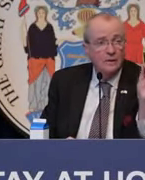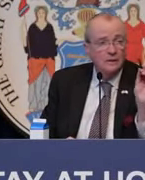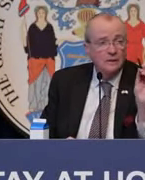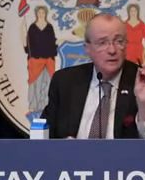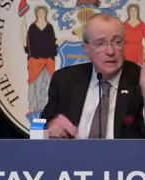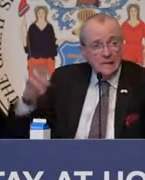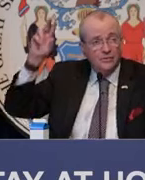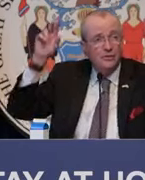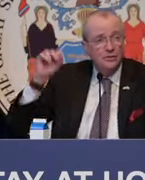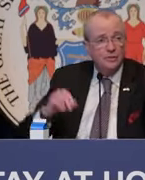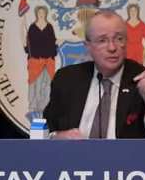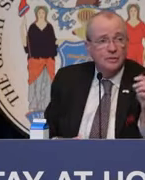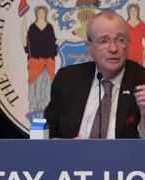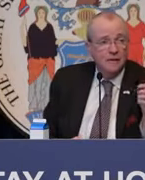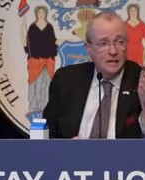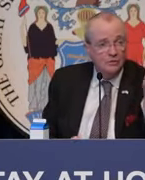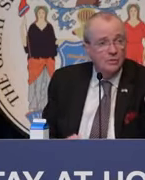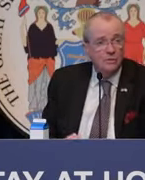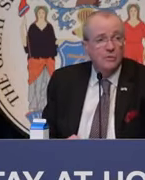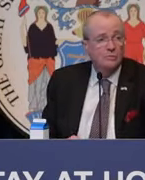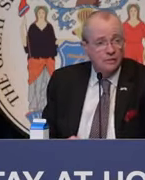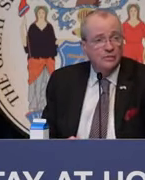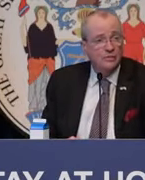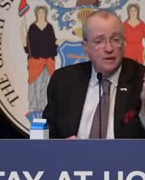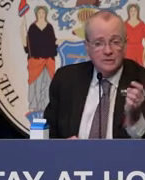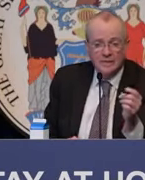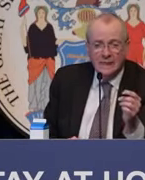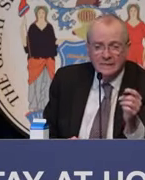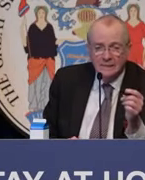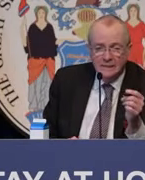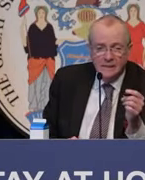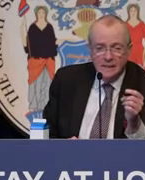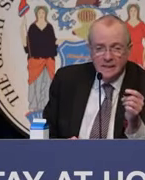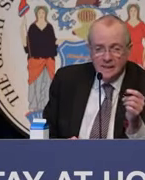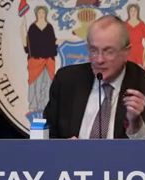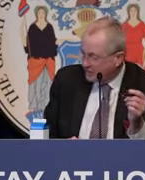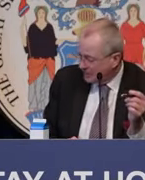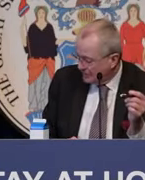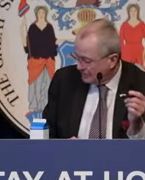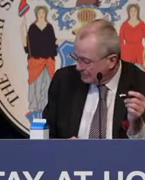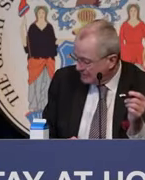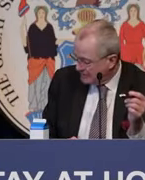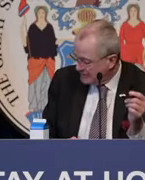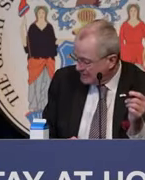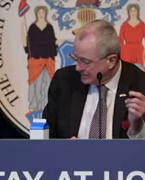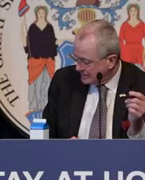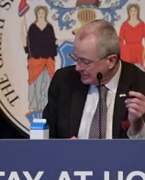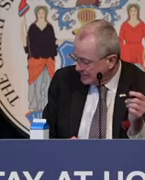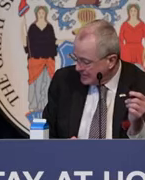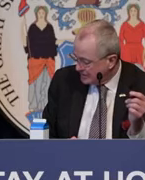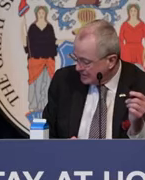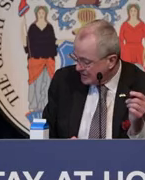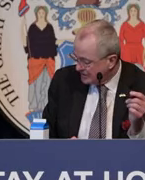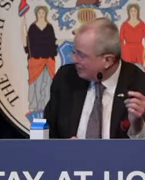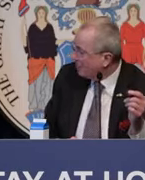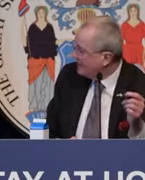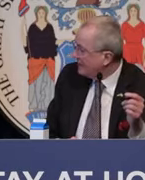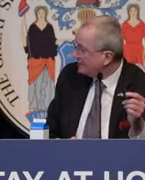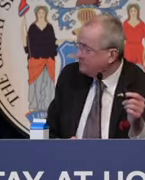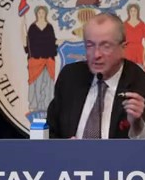broader institutional community. I assume you include prisons, et cetera, in that. And our total positives